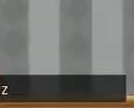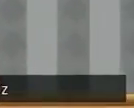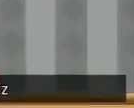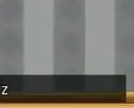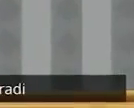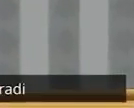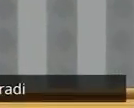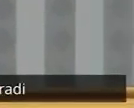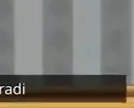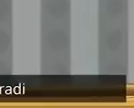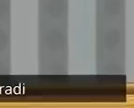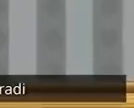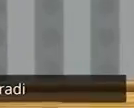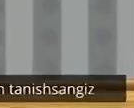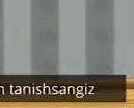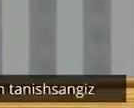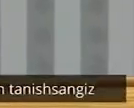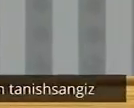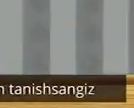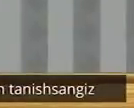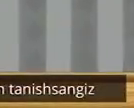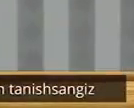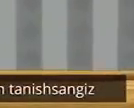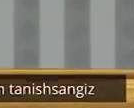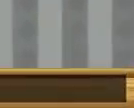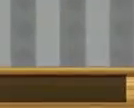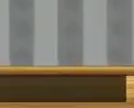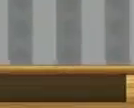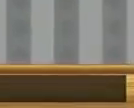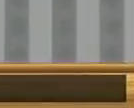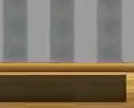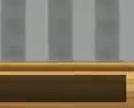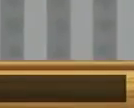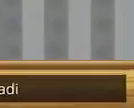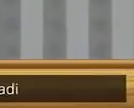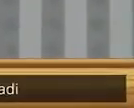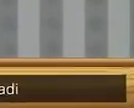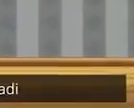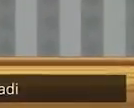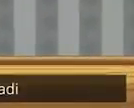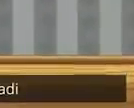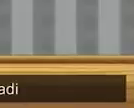give it a try, it will really help you. The more people you know in life, the more chances you will give